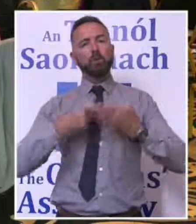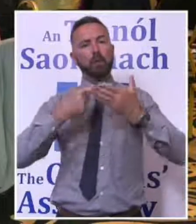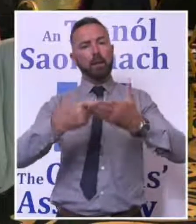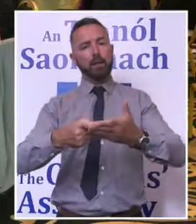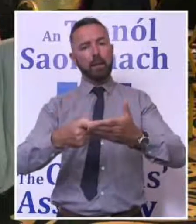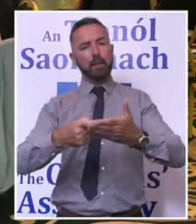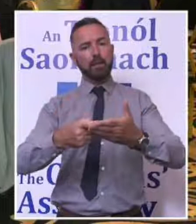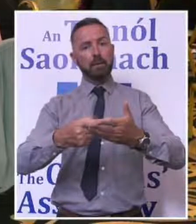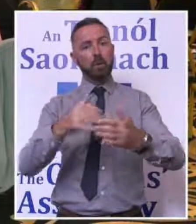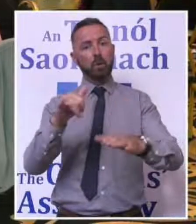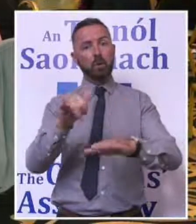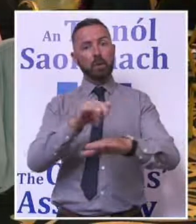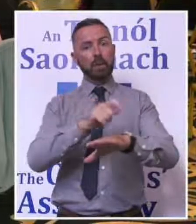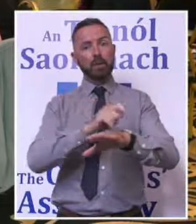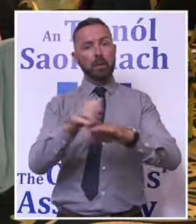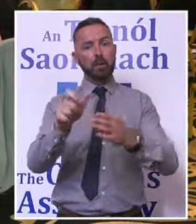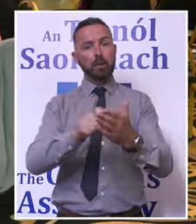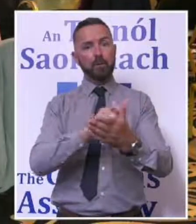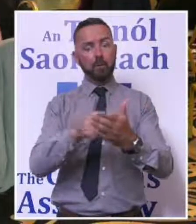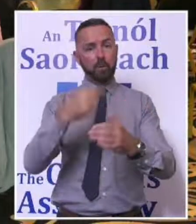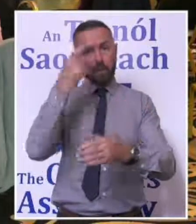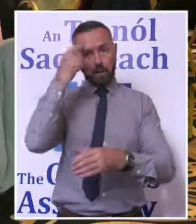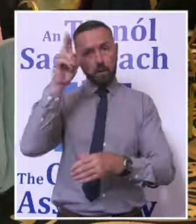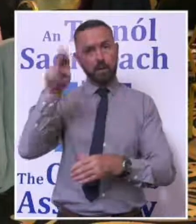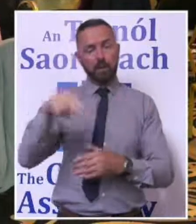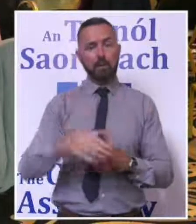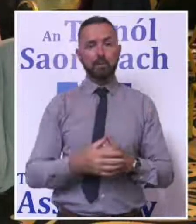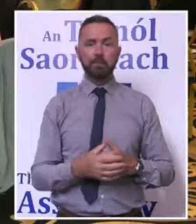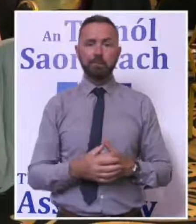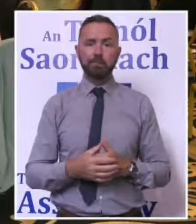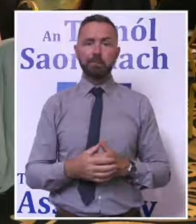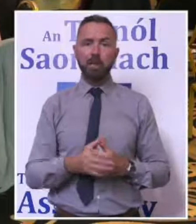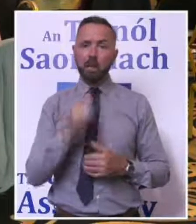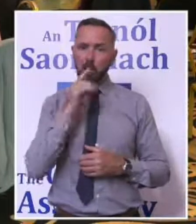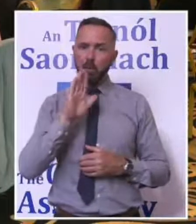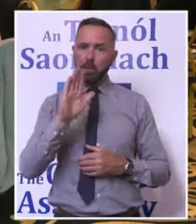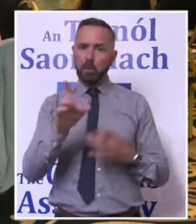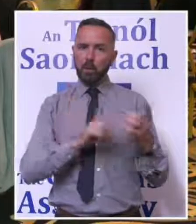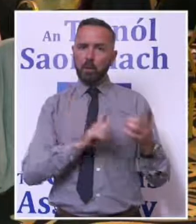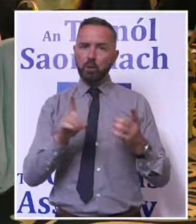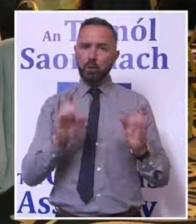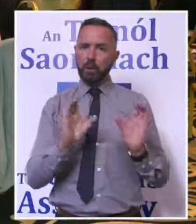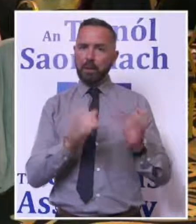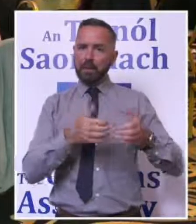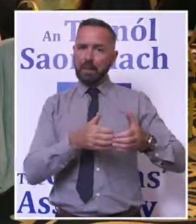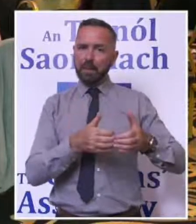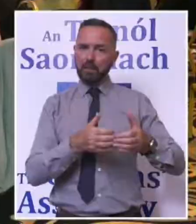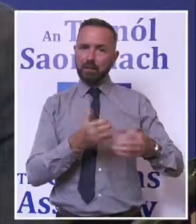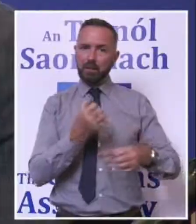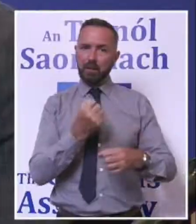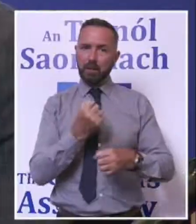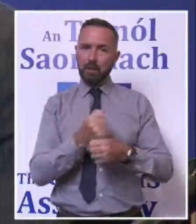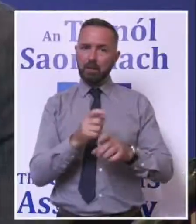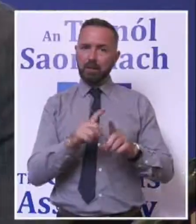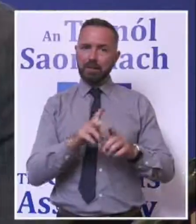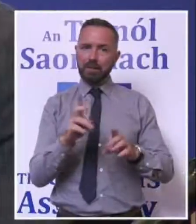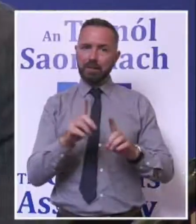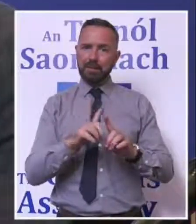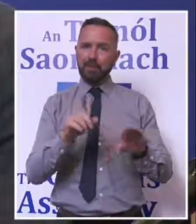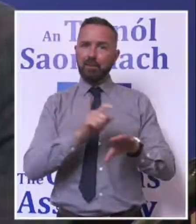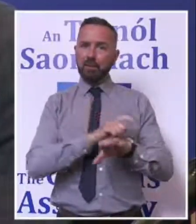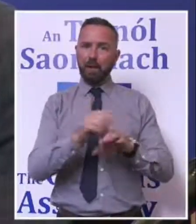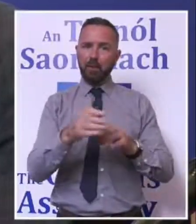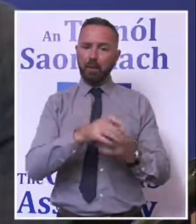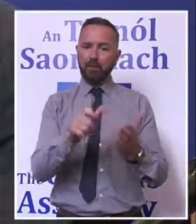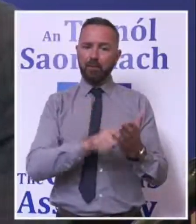the vote is taken, I think we could probably have to do a session on different types of voting. Not everyone is going to be